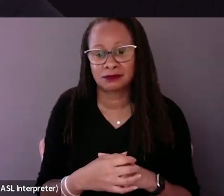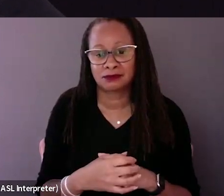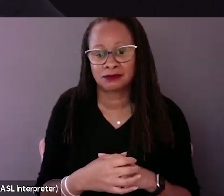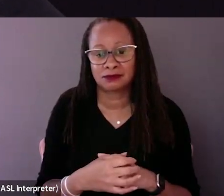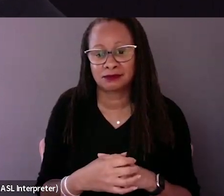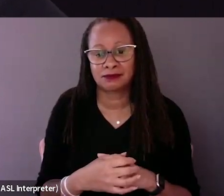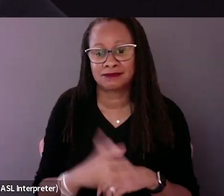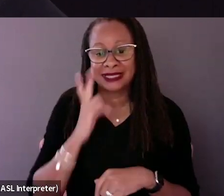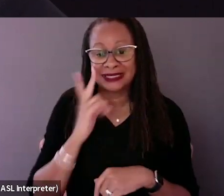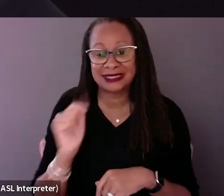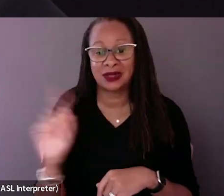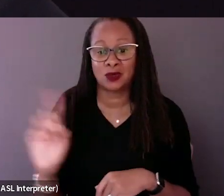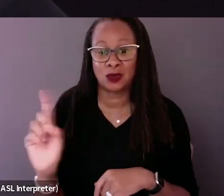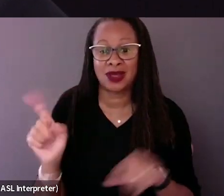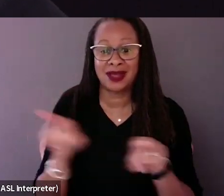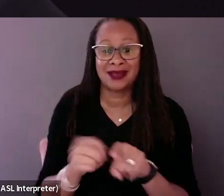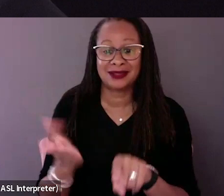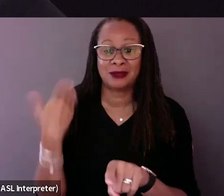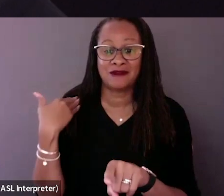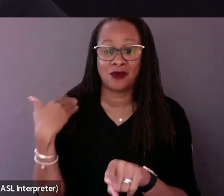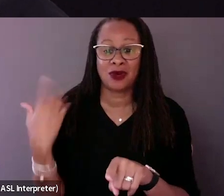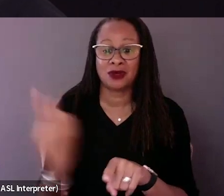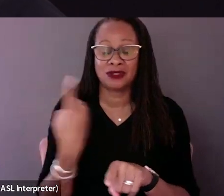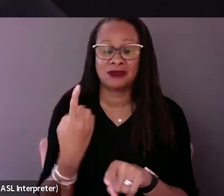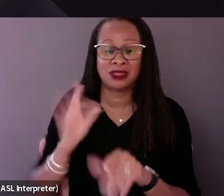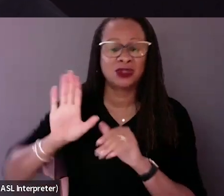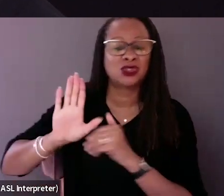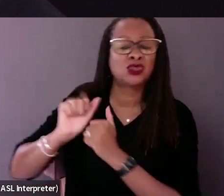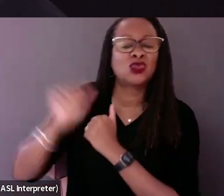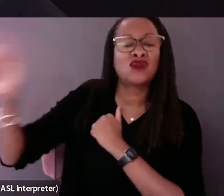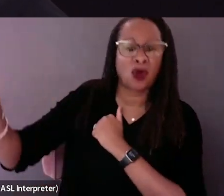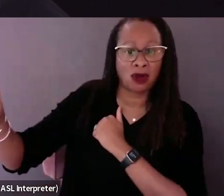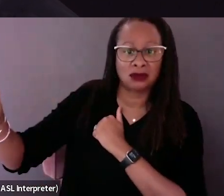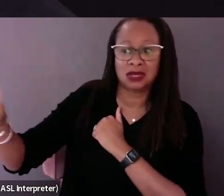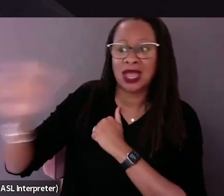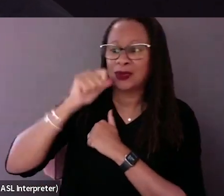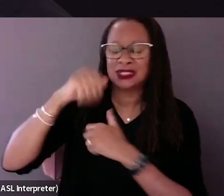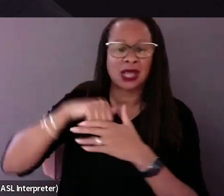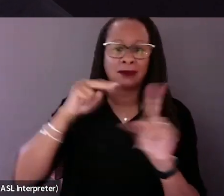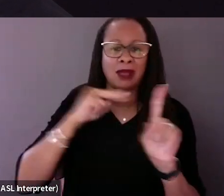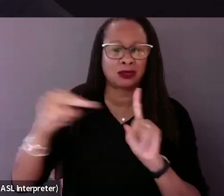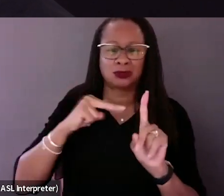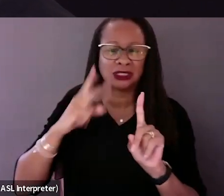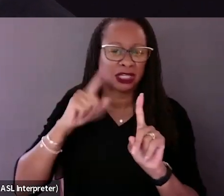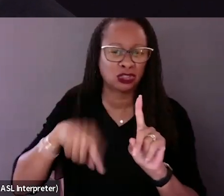to see it where, as before, it was something that was not in my purview.